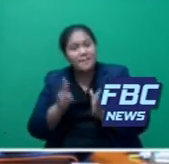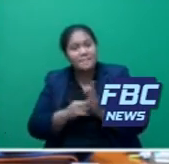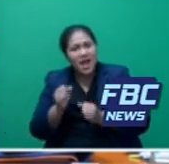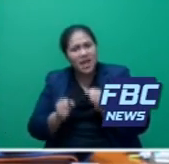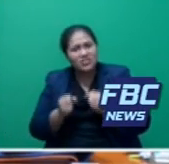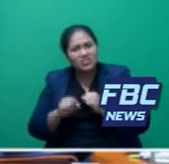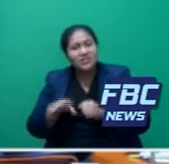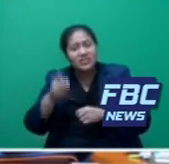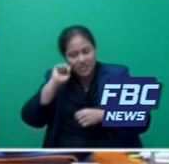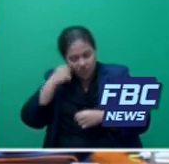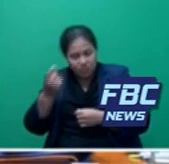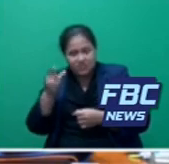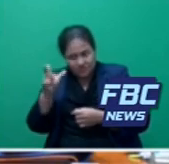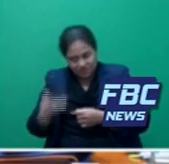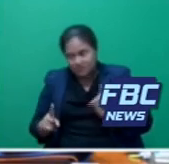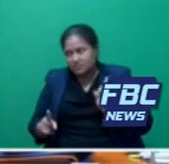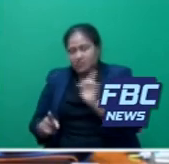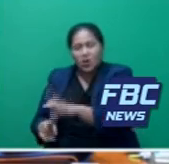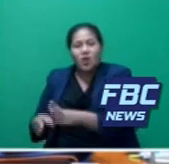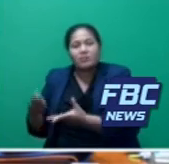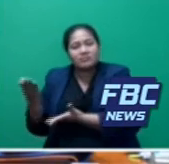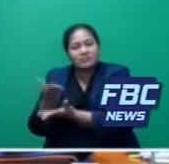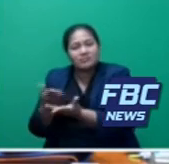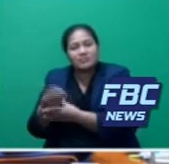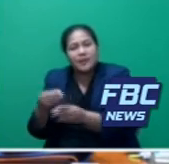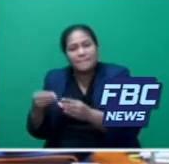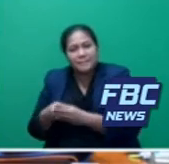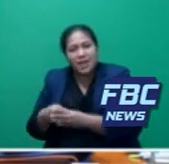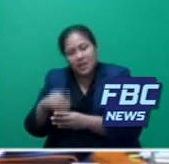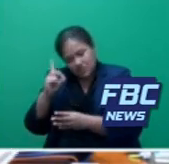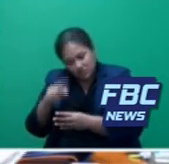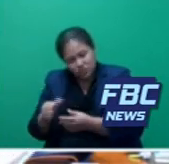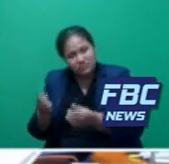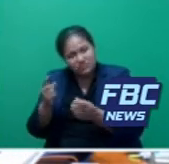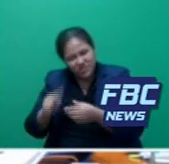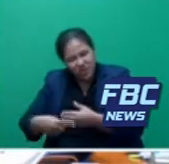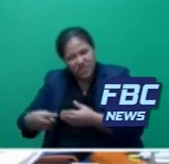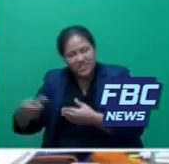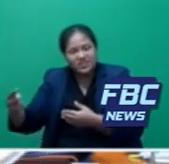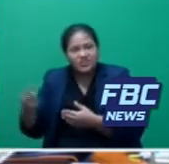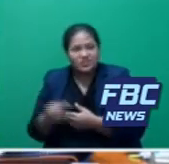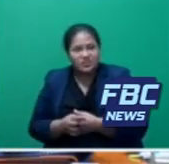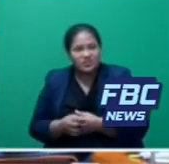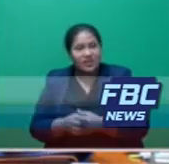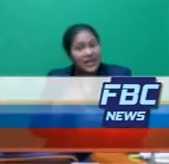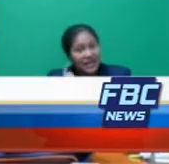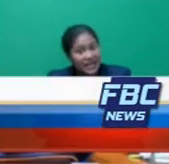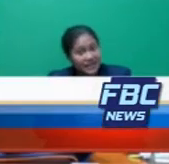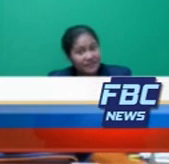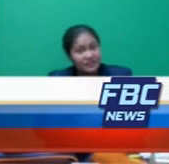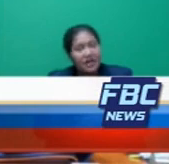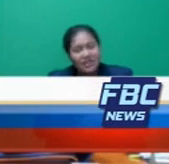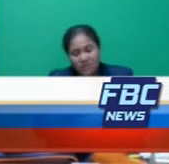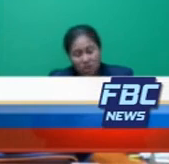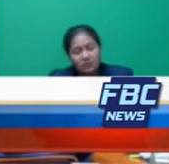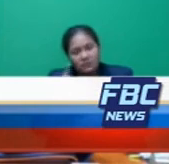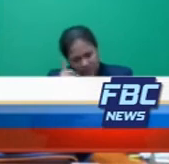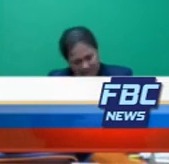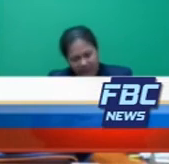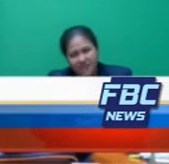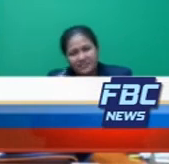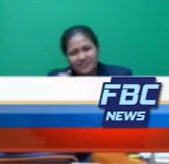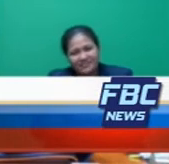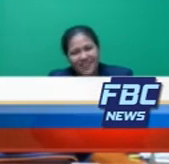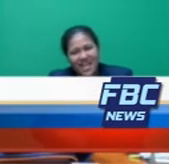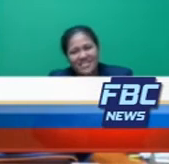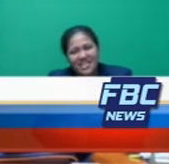those arrangements. In the event that they cannot, then they can access, the borrower can access the